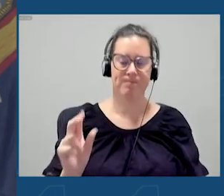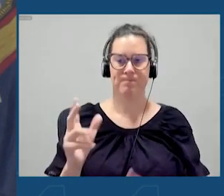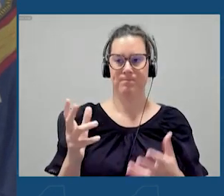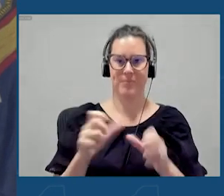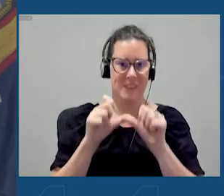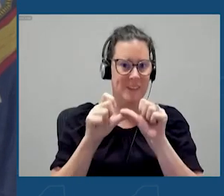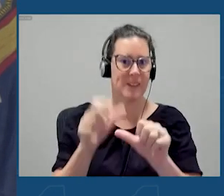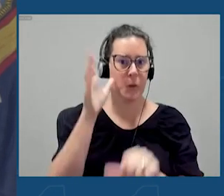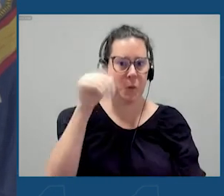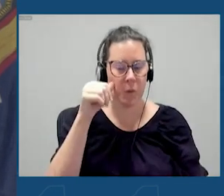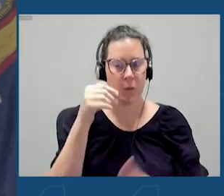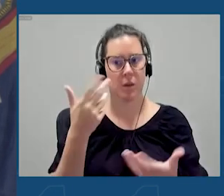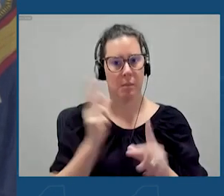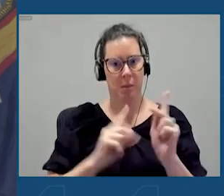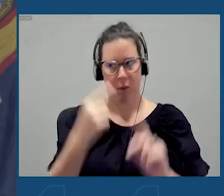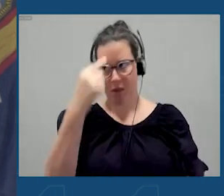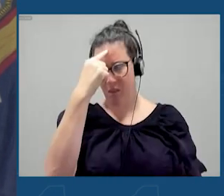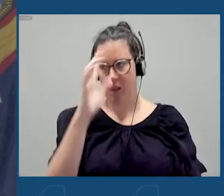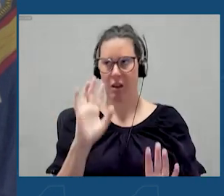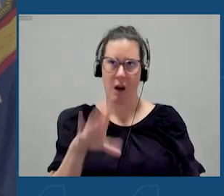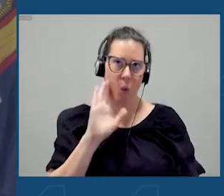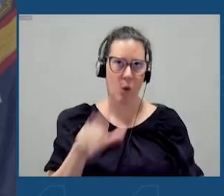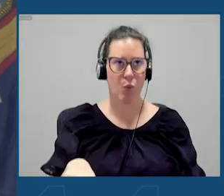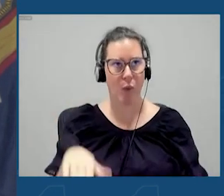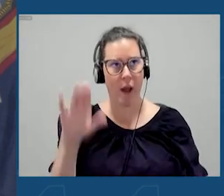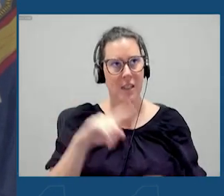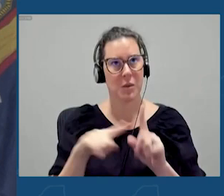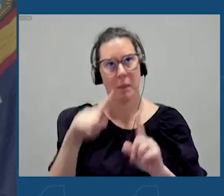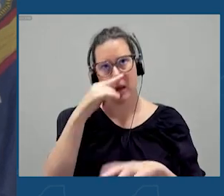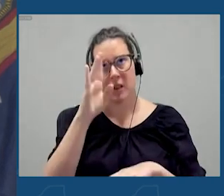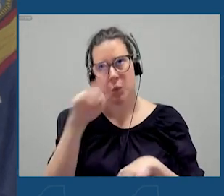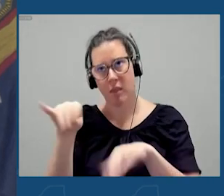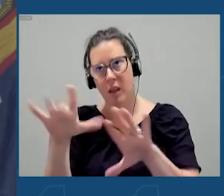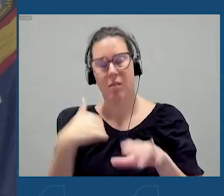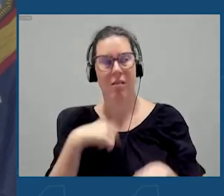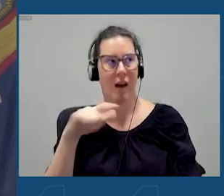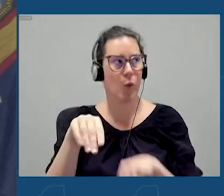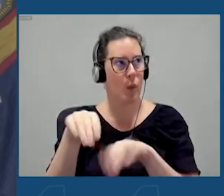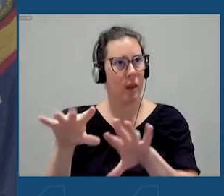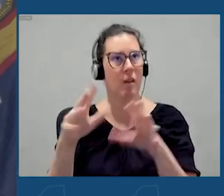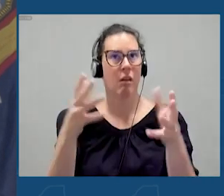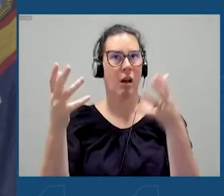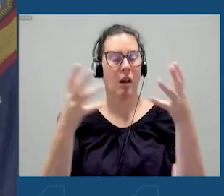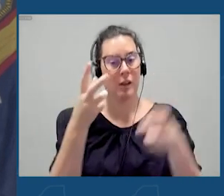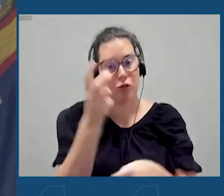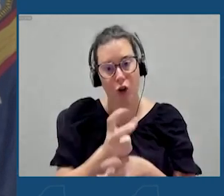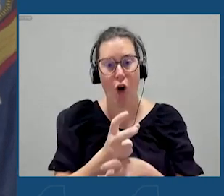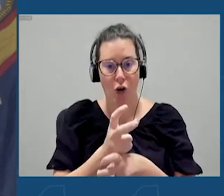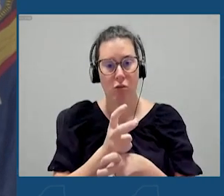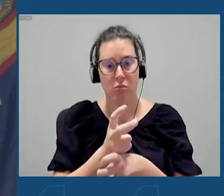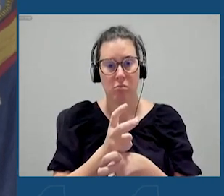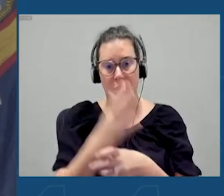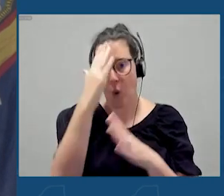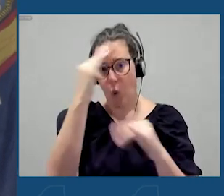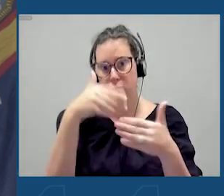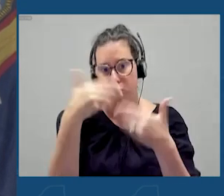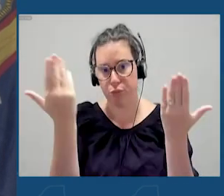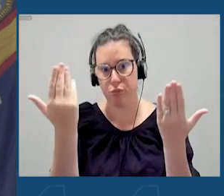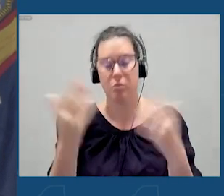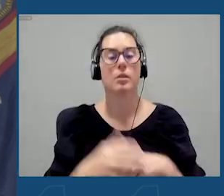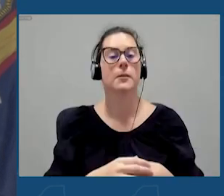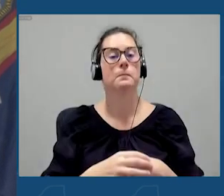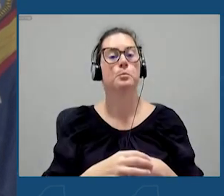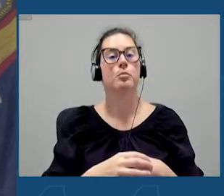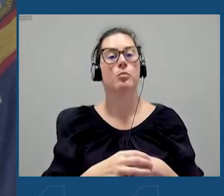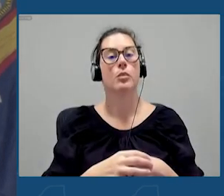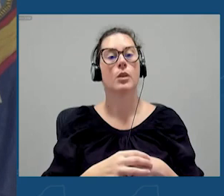raise my kids here, but they're going to leave anyhow, and I'll have to leave. And it's just, it's hard. And so, seared in the knowledge